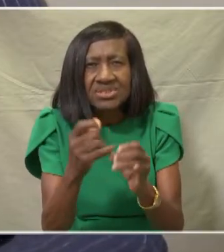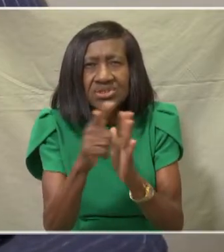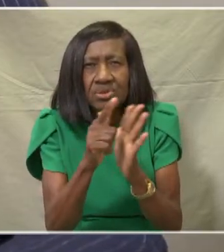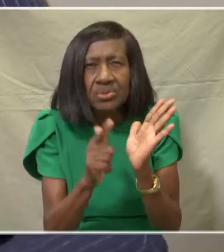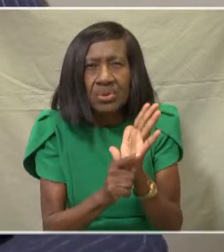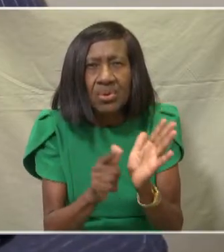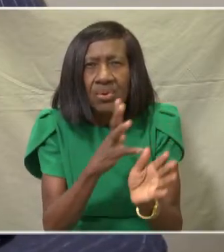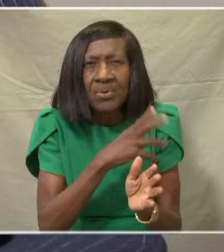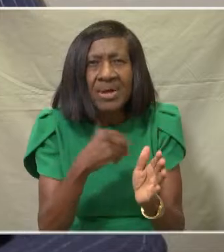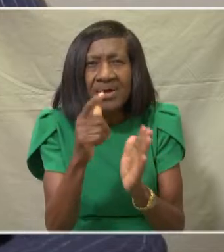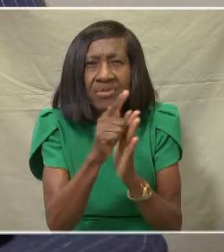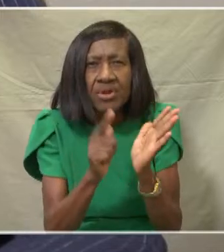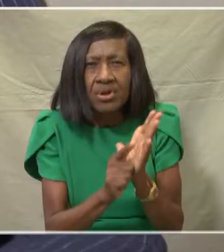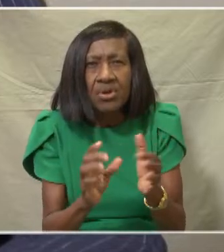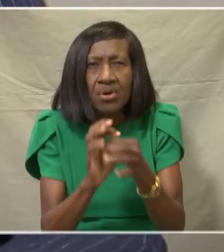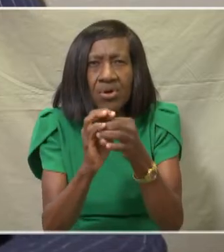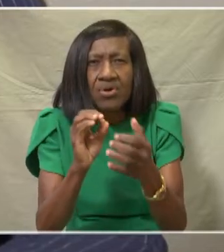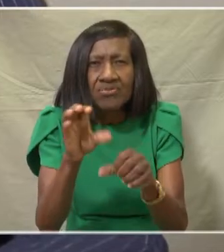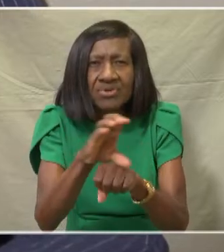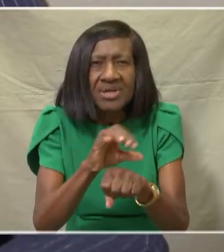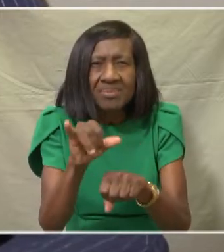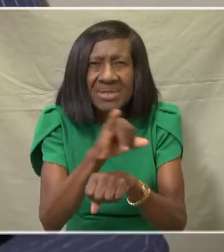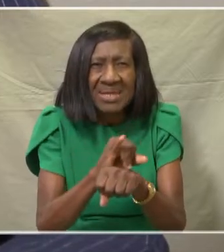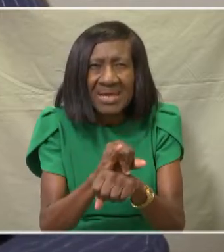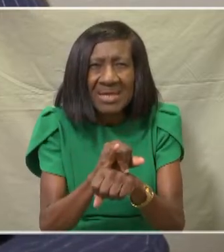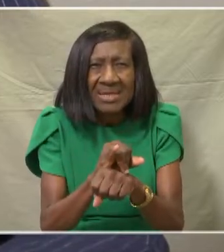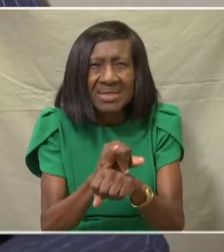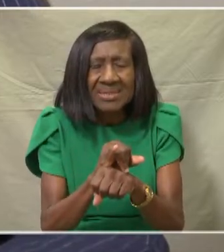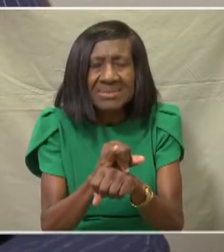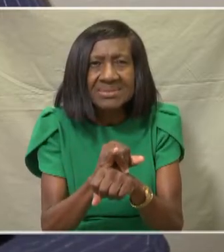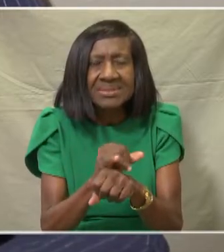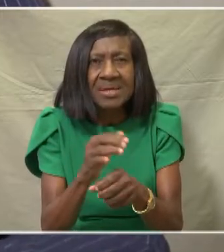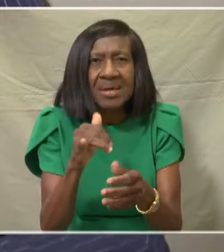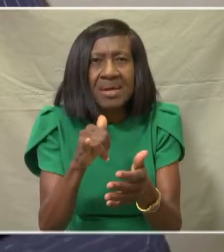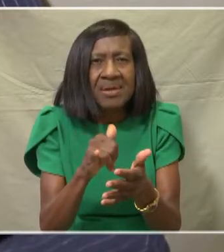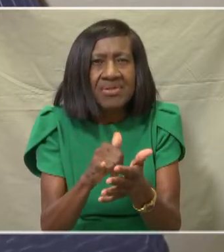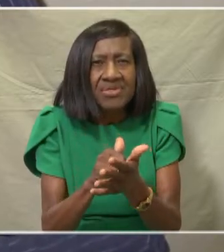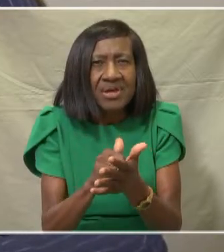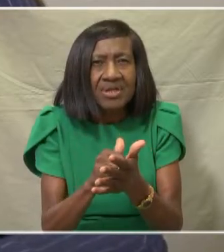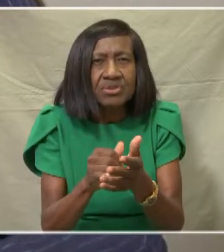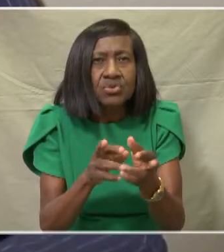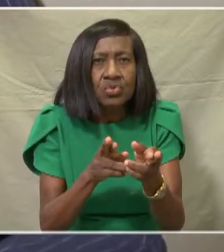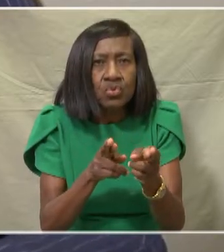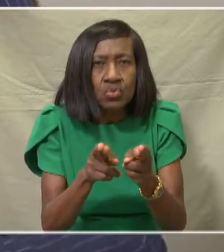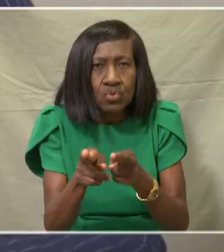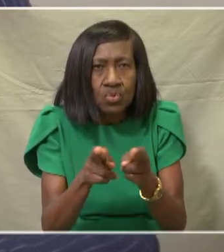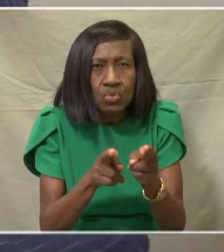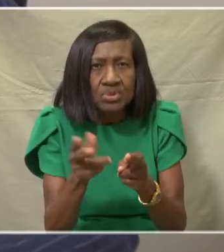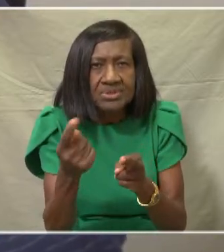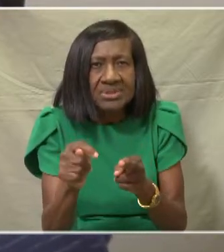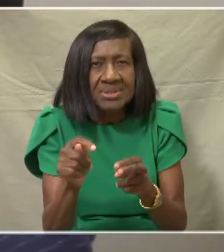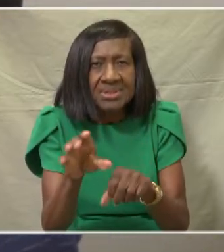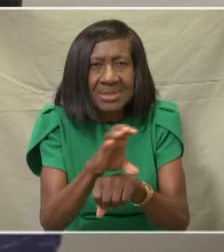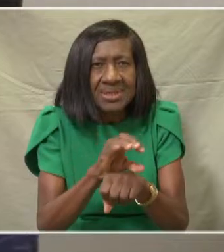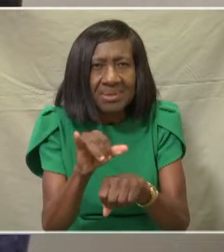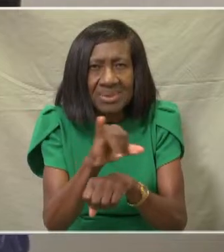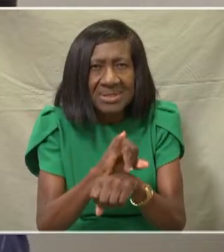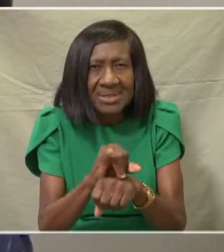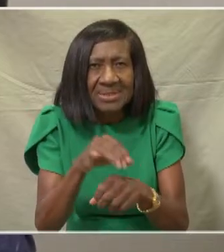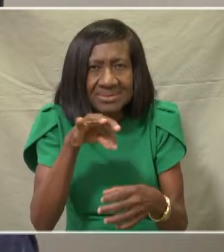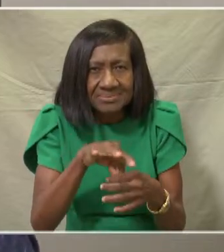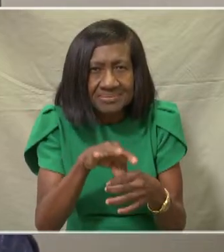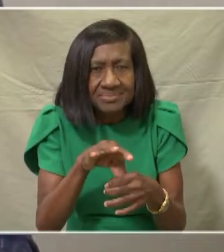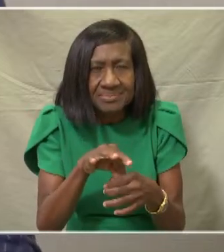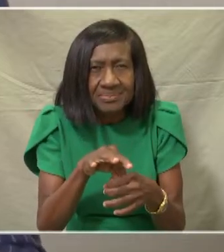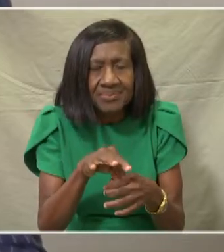the law of the Cayman Islands that governs the conduct of these elections. We'll be discussing those issues with lots and lots of stakeholders.